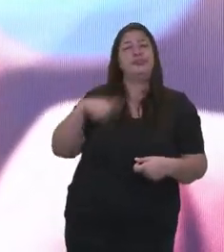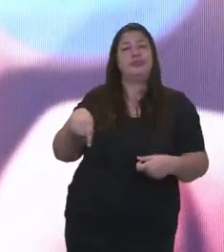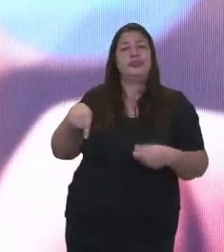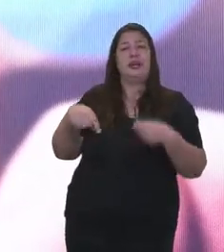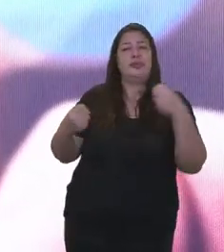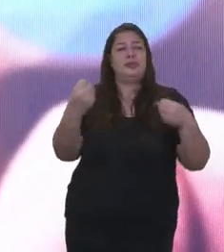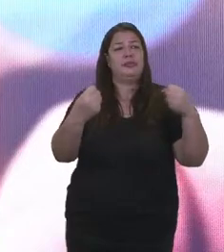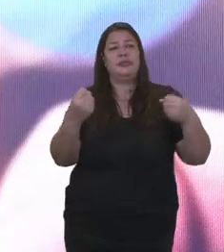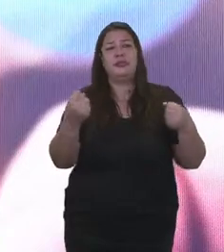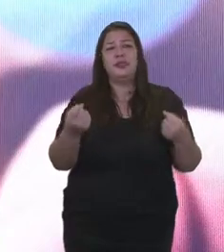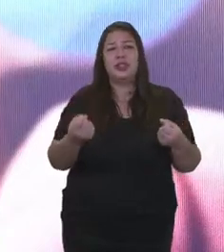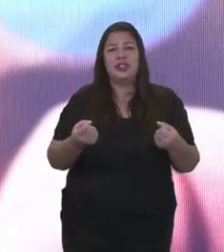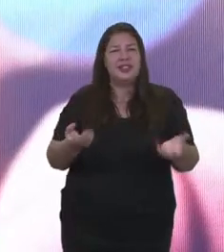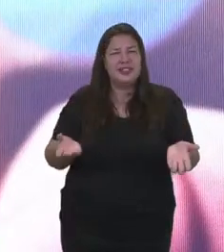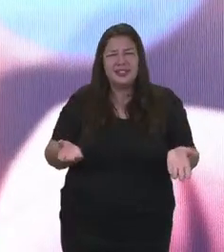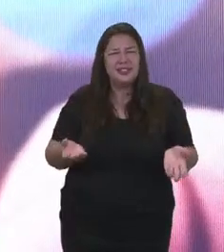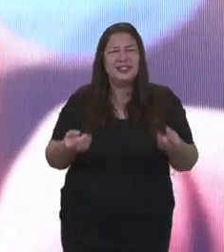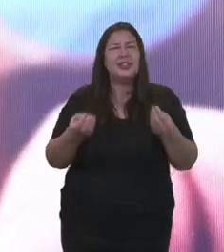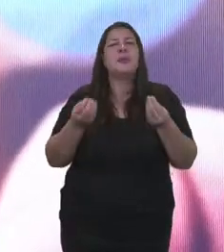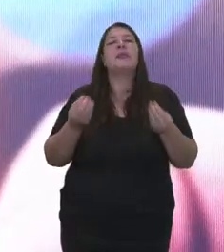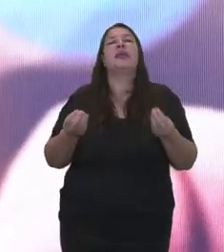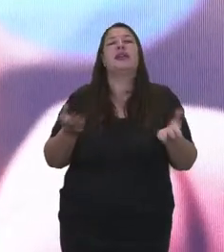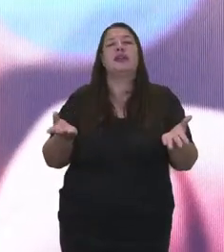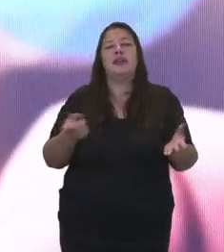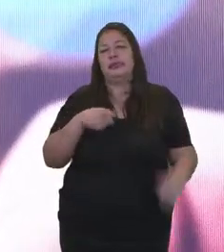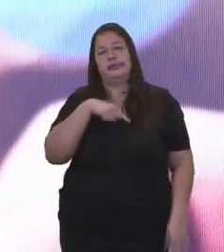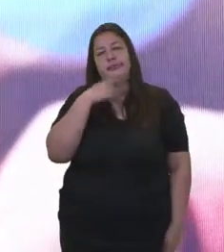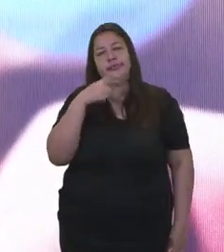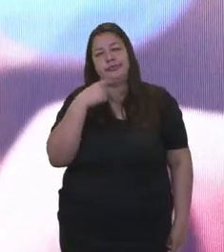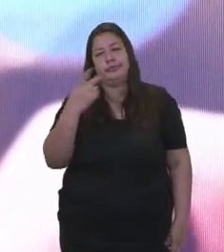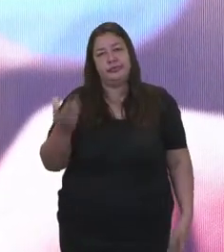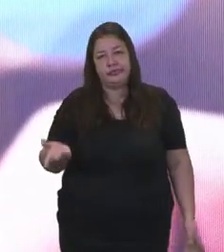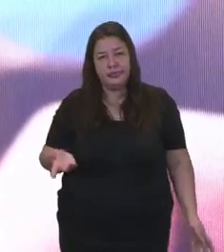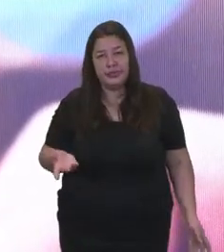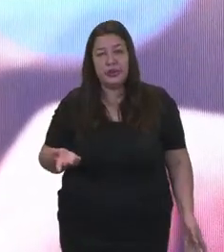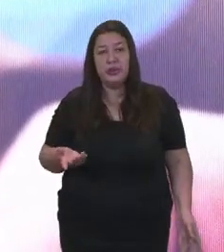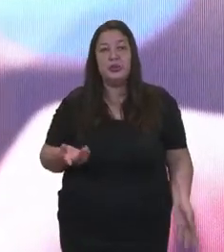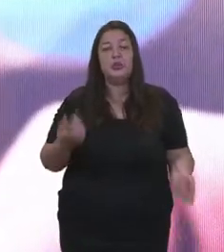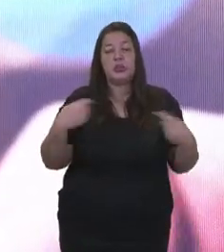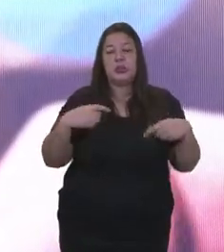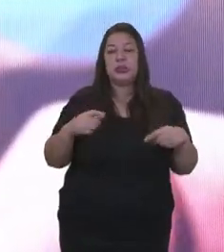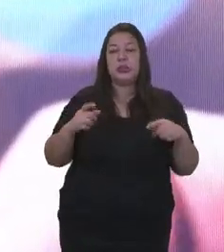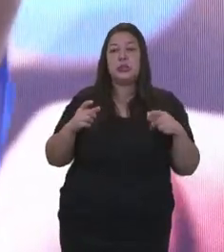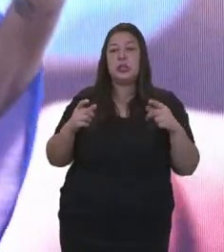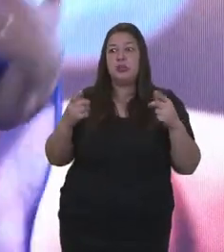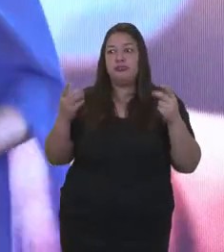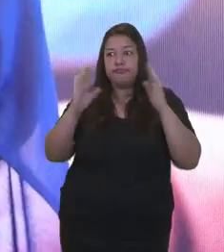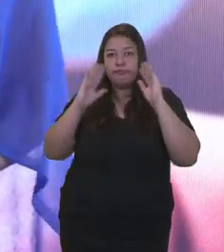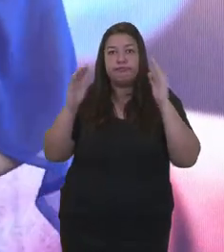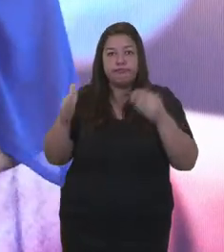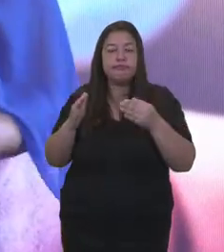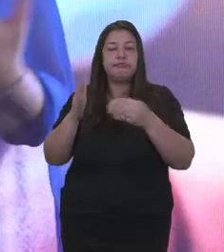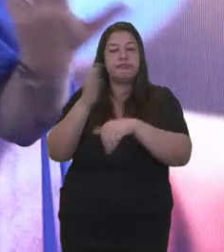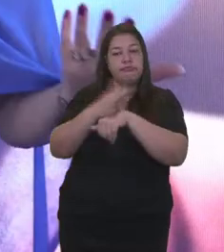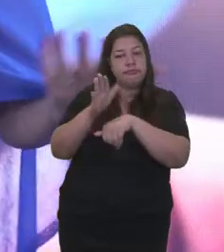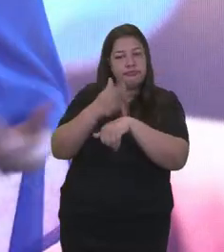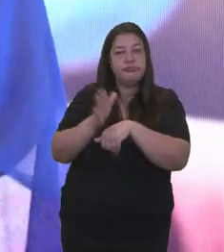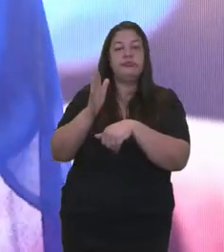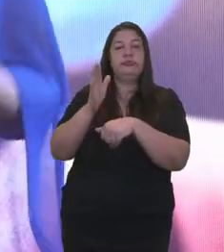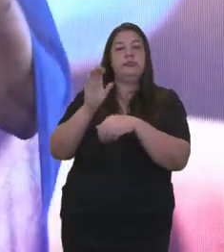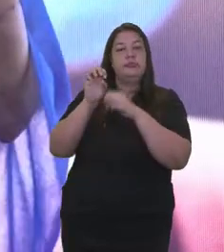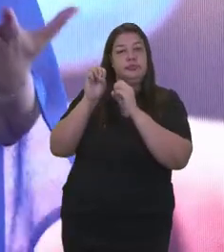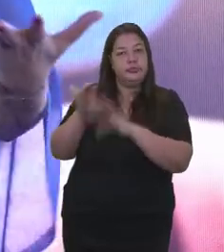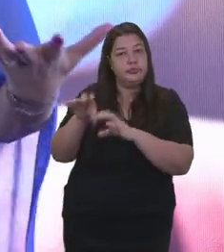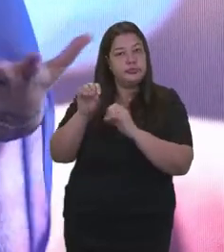a powerful machine, you're still not working for the digital inclusion. You're working for